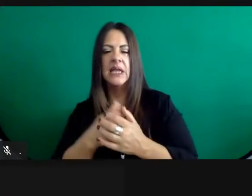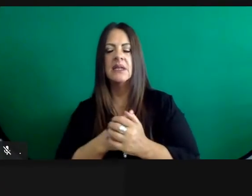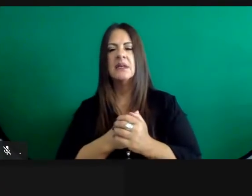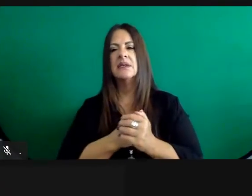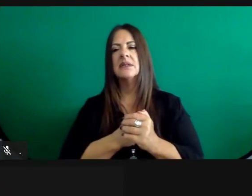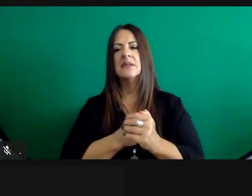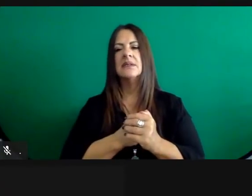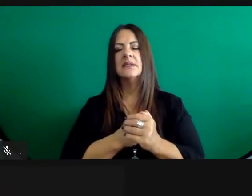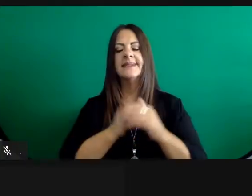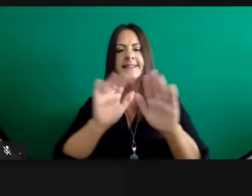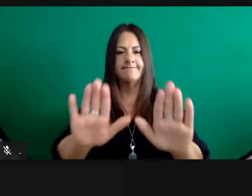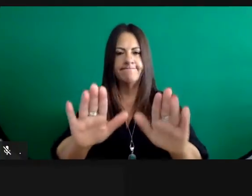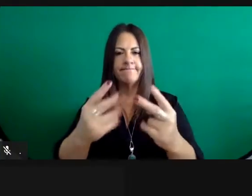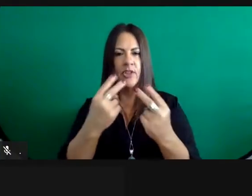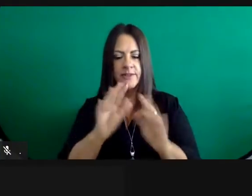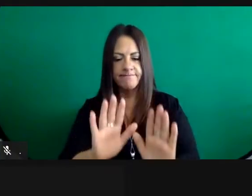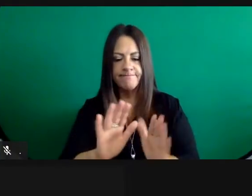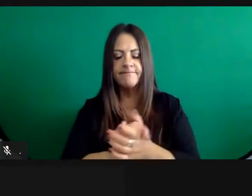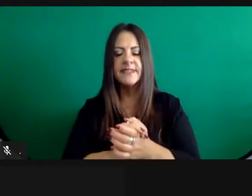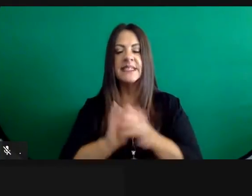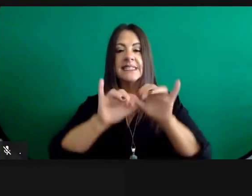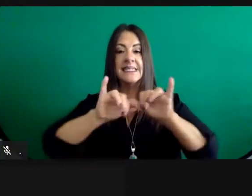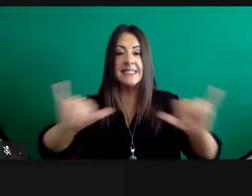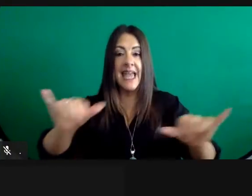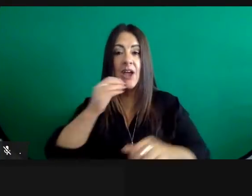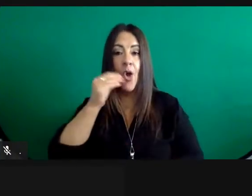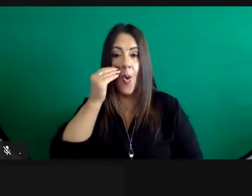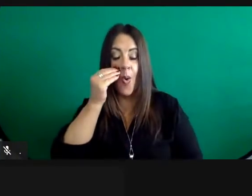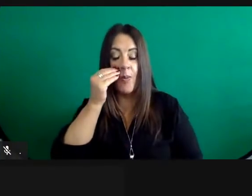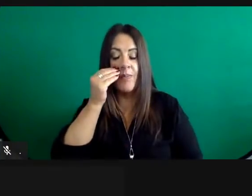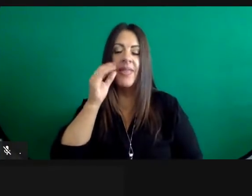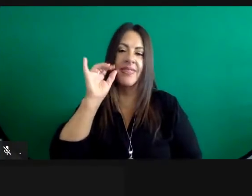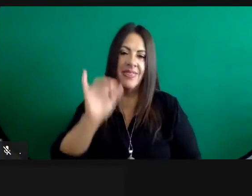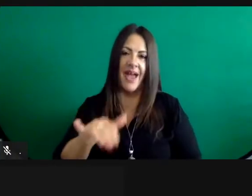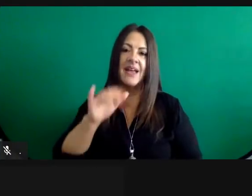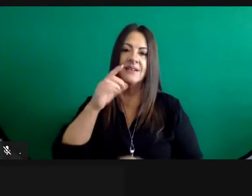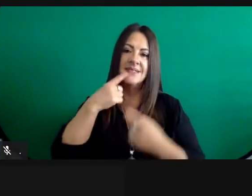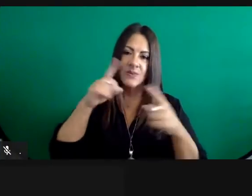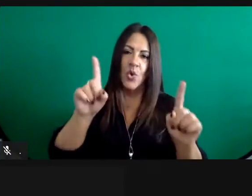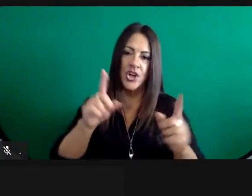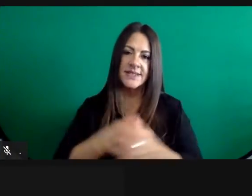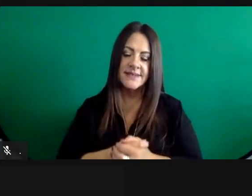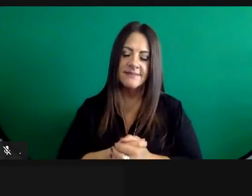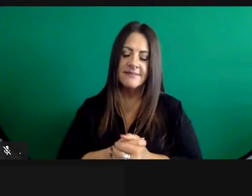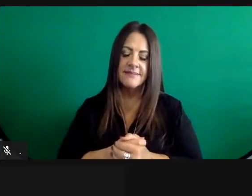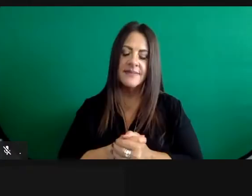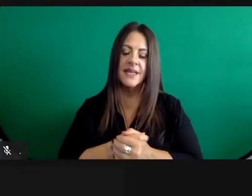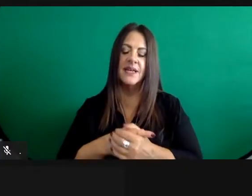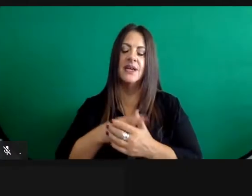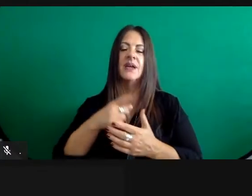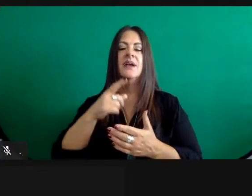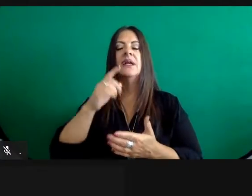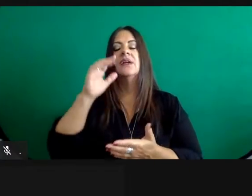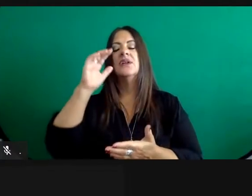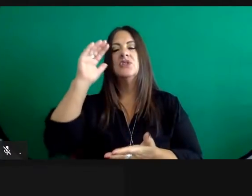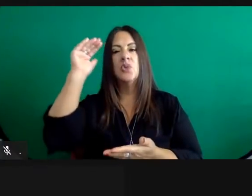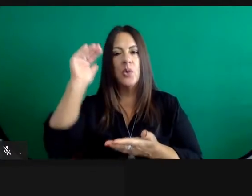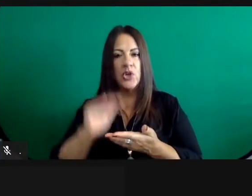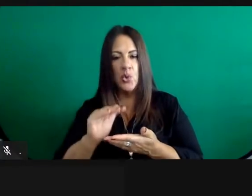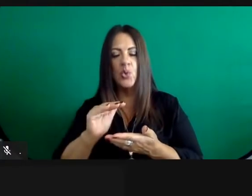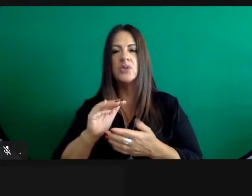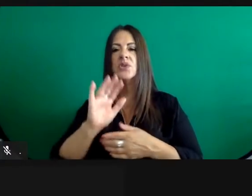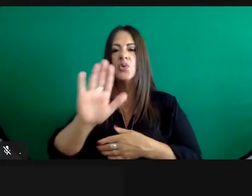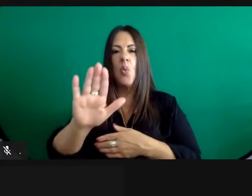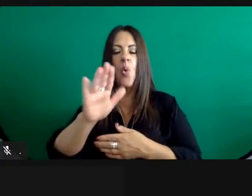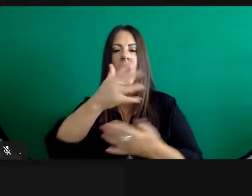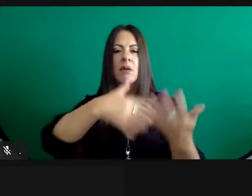to consider that the stay-at-home order really does guide us to reduce our mixing, to reduce our movement as much as we